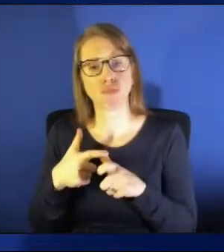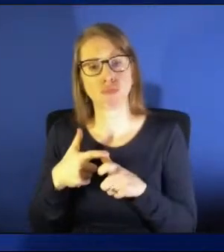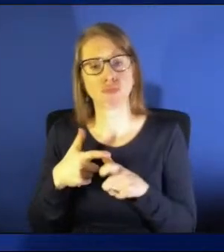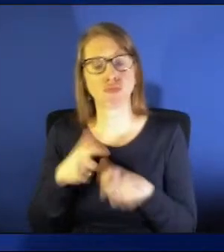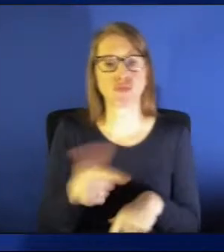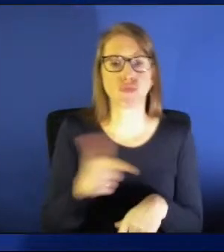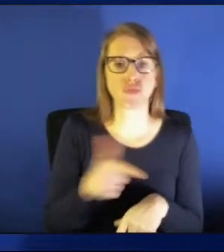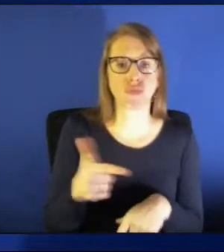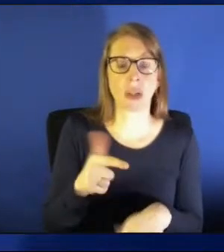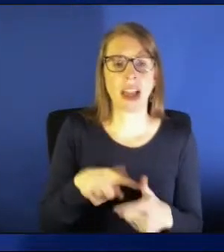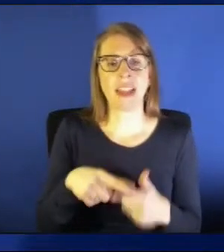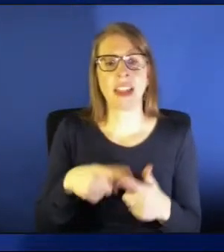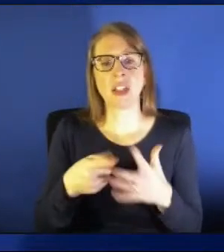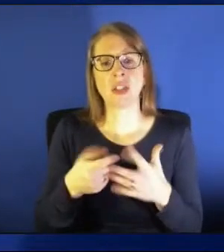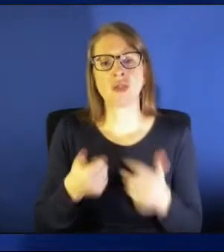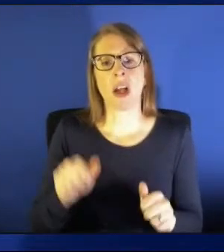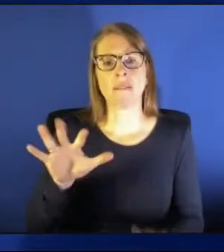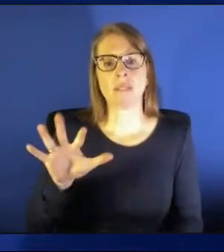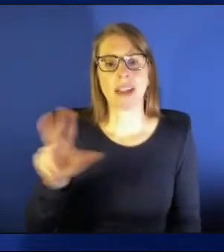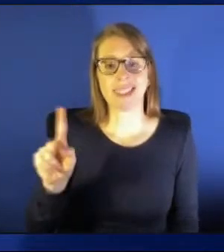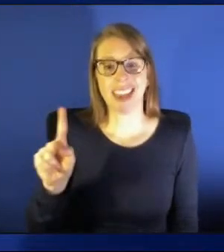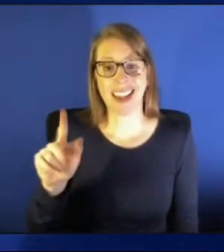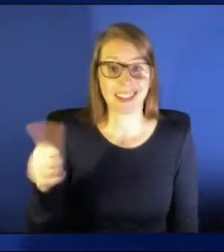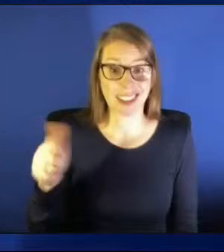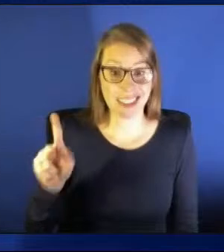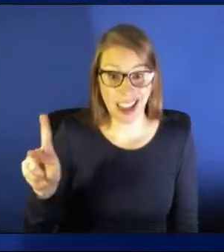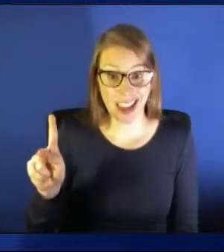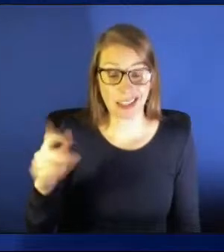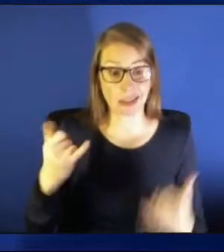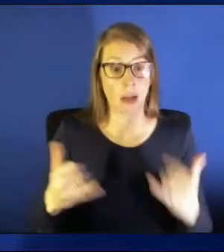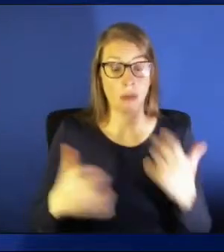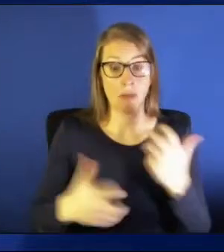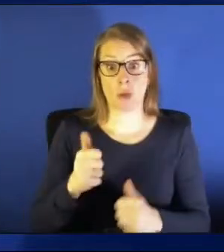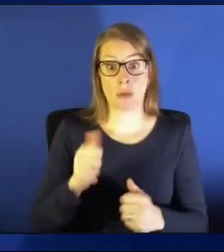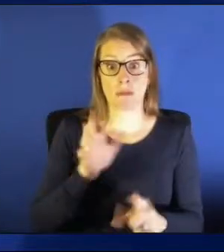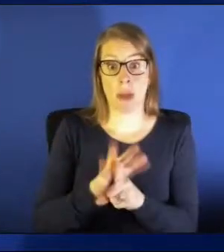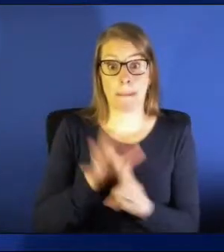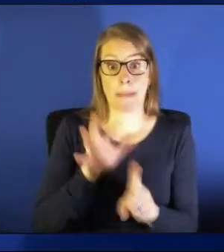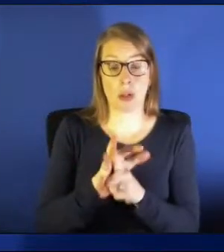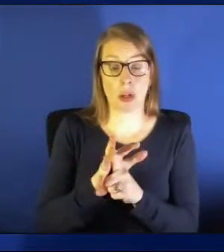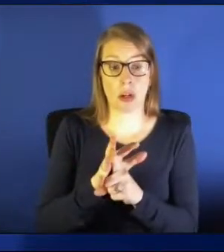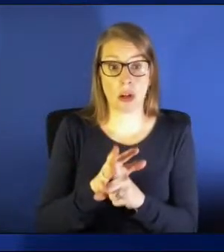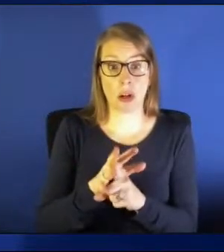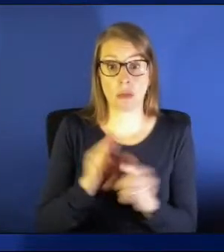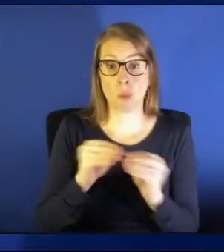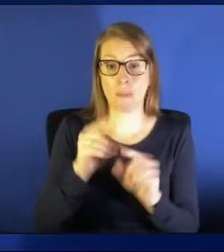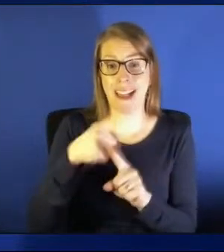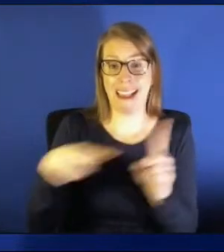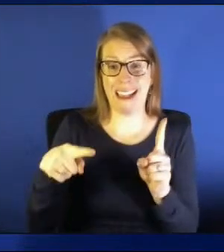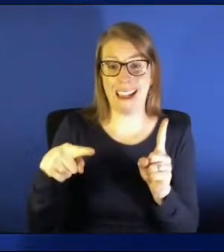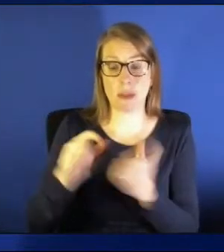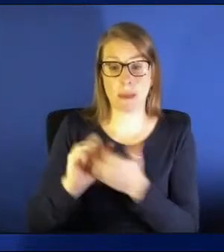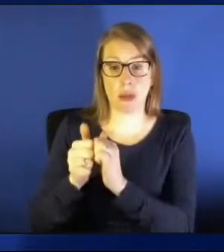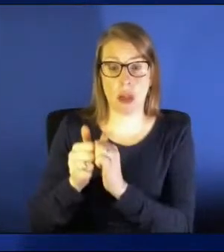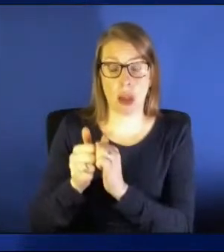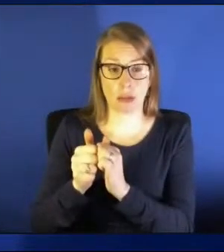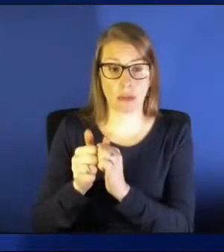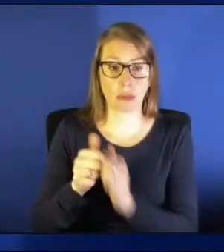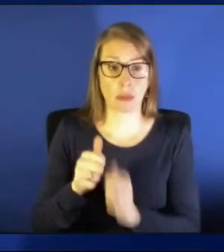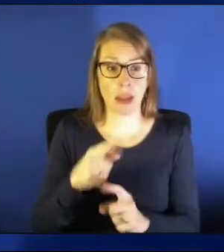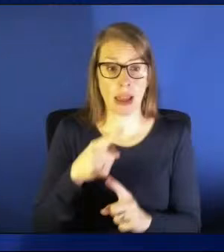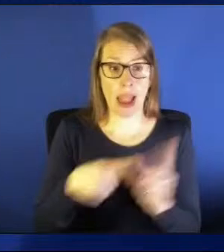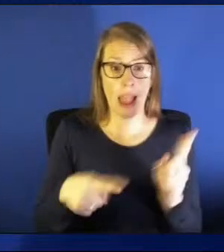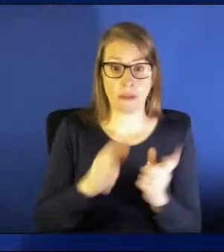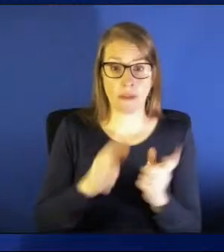5K, 10K. And then nowadays, the most popular race probably is more of a half marathon than marathons. And a half marathon is a very